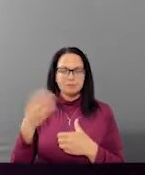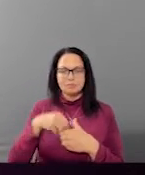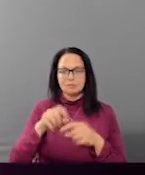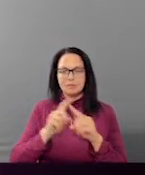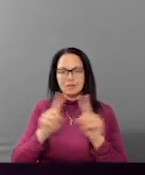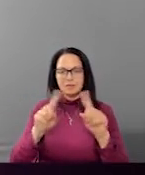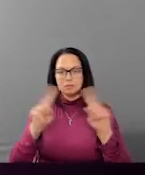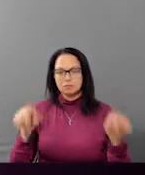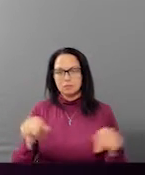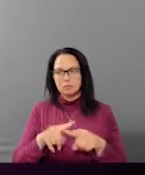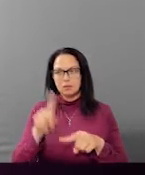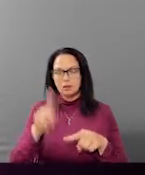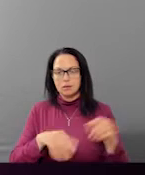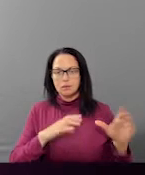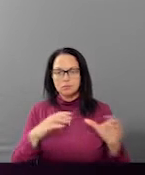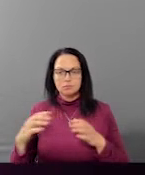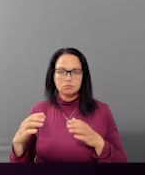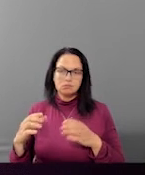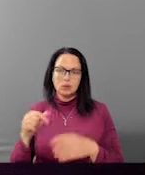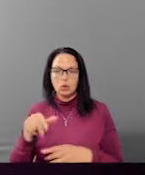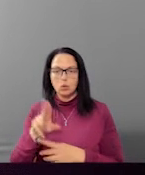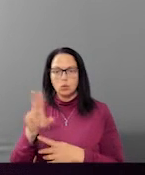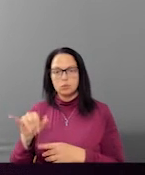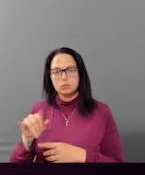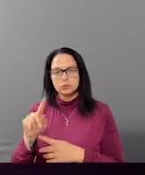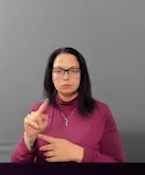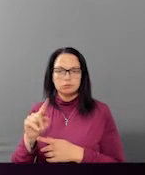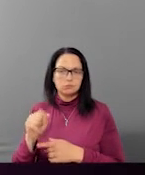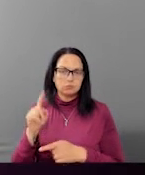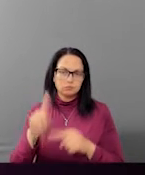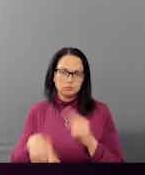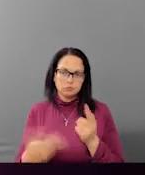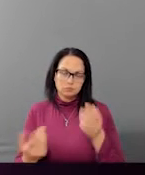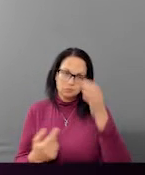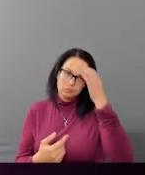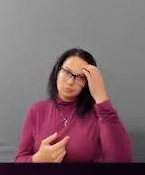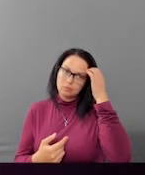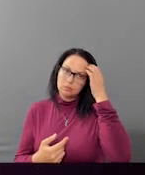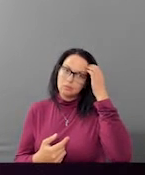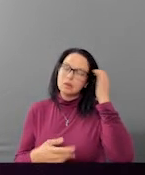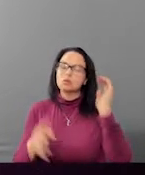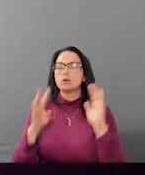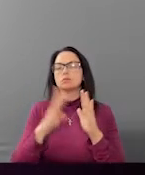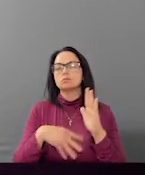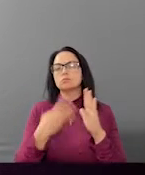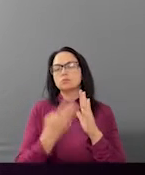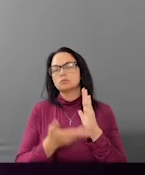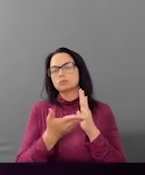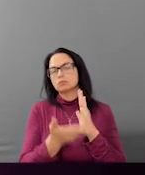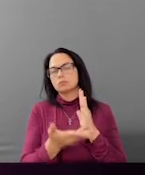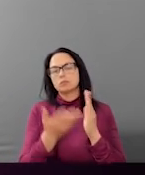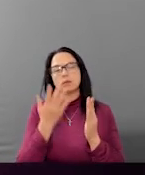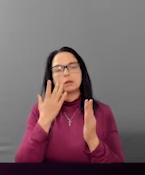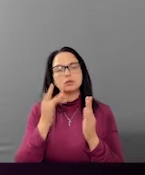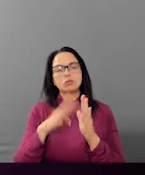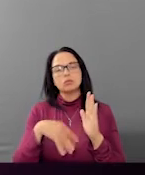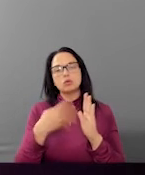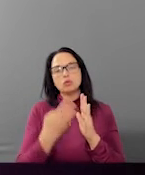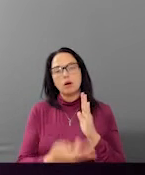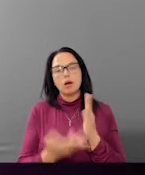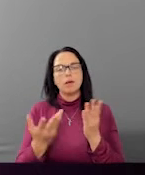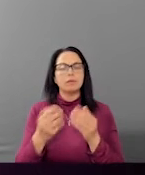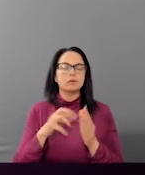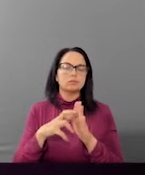identify, categorize, or query for that data. That's where the graph comes in. So the graph is an indexing and query